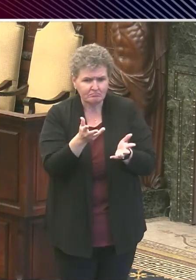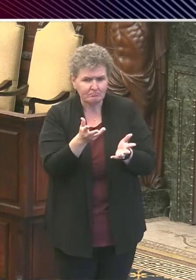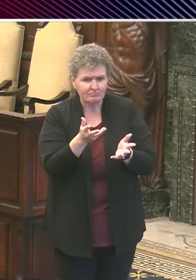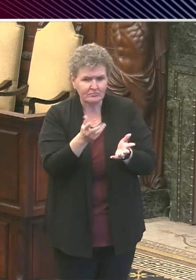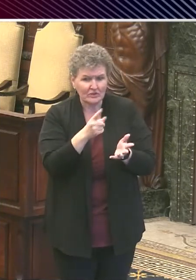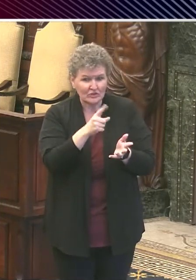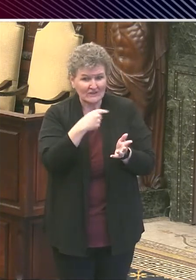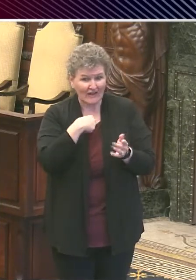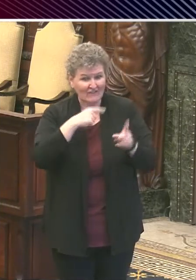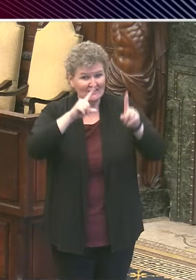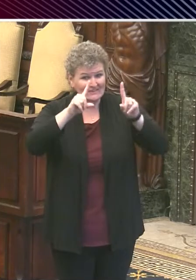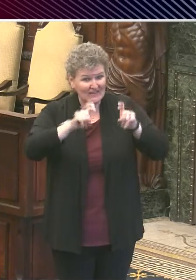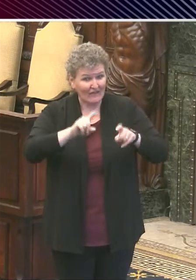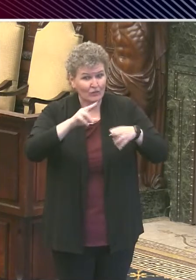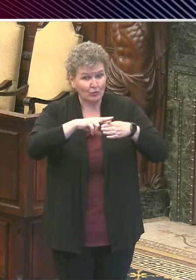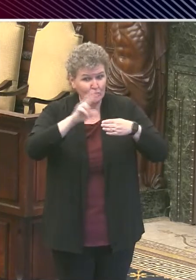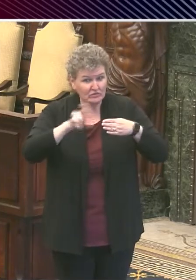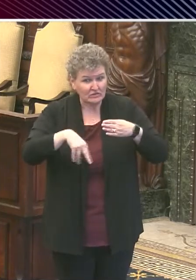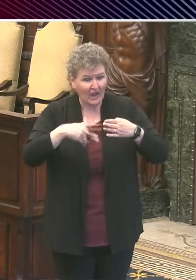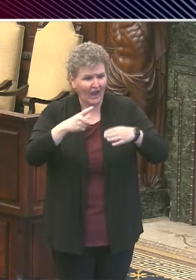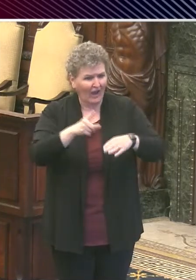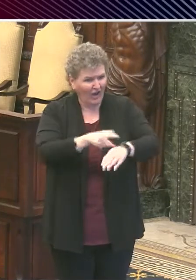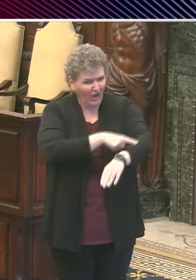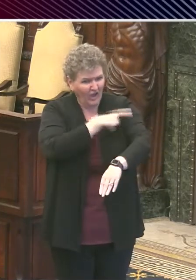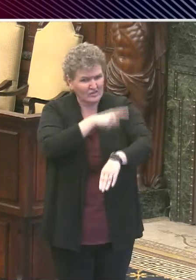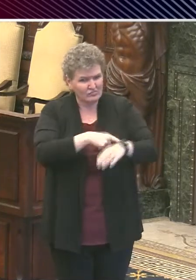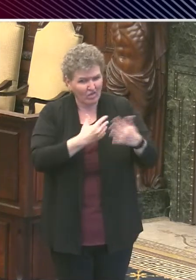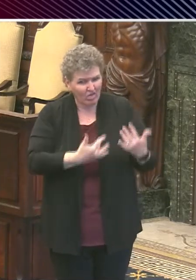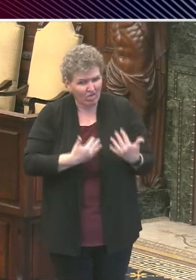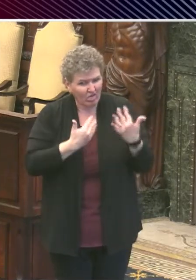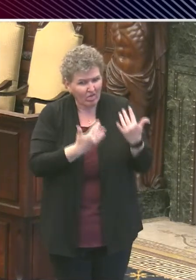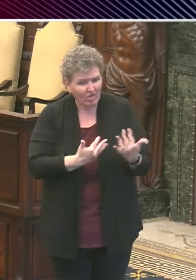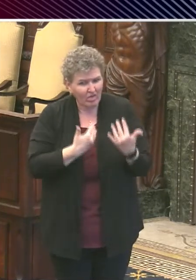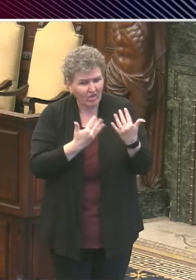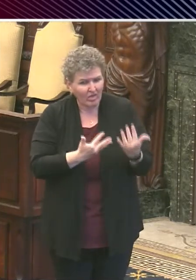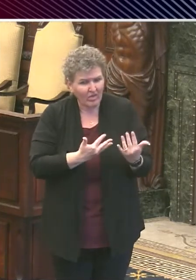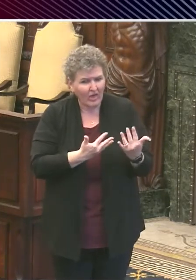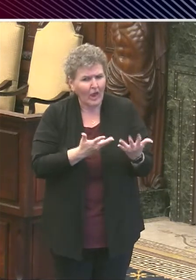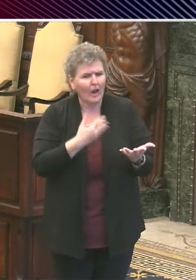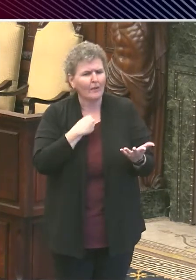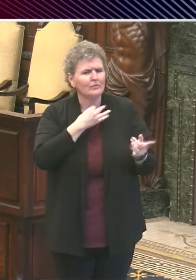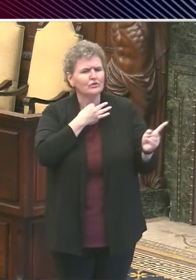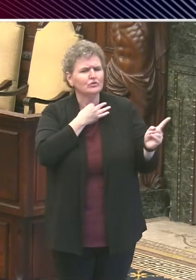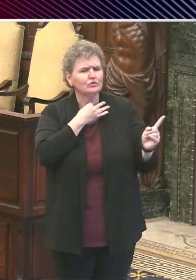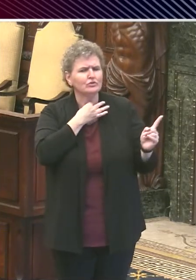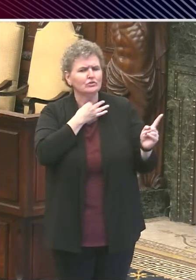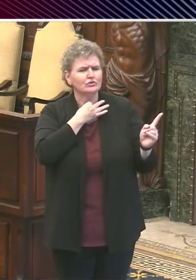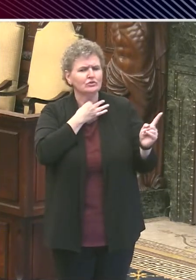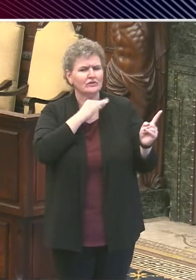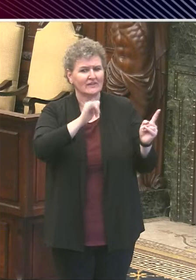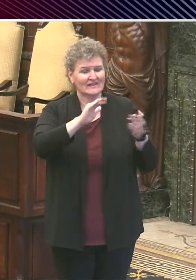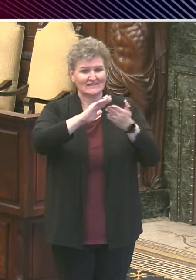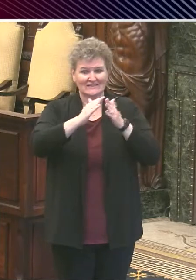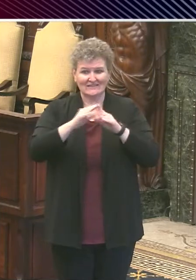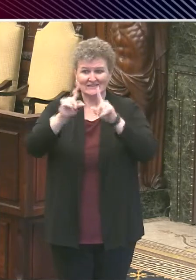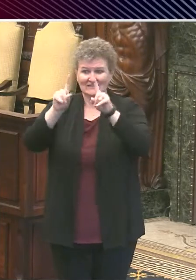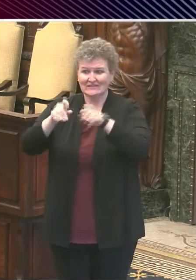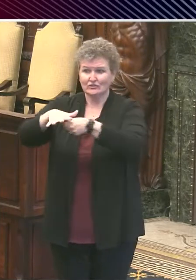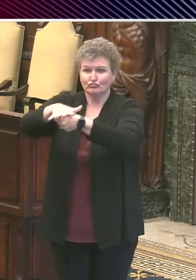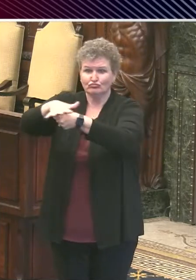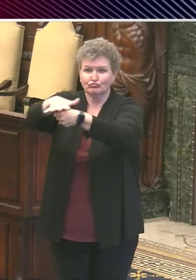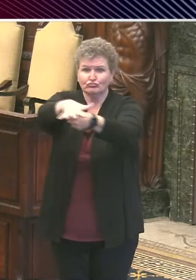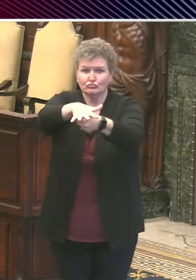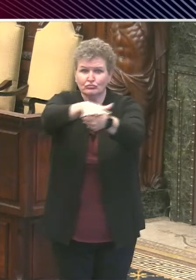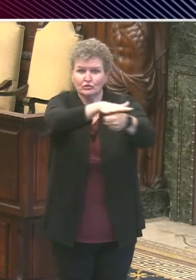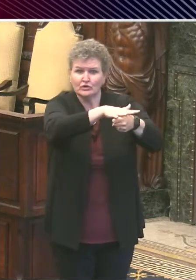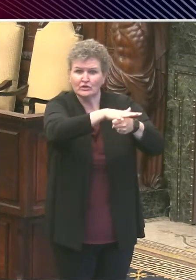which leaves people unaware if they're positive and infecting others. I'm curious, are the city testing sites also experiencing a PPE